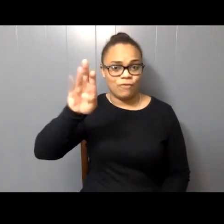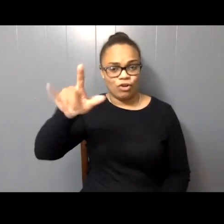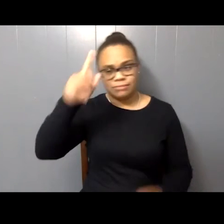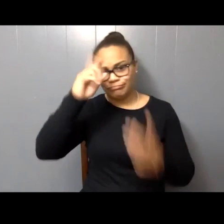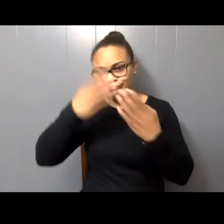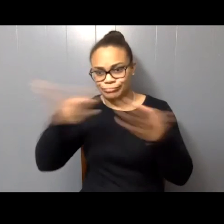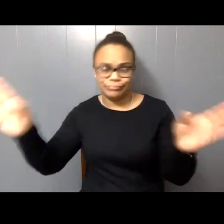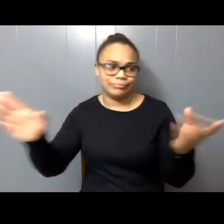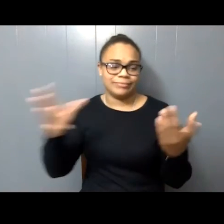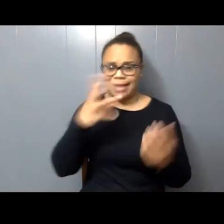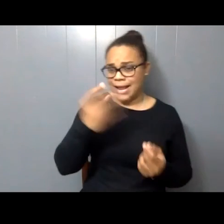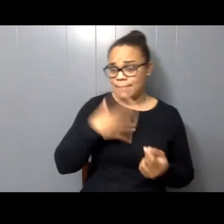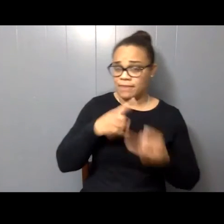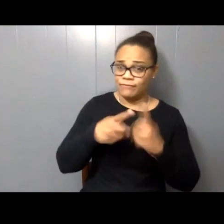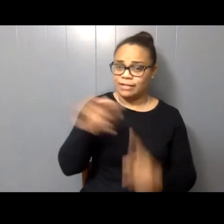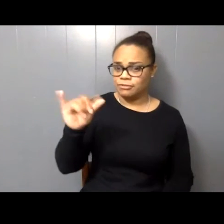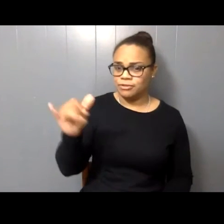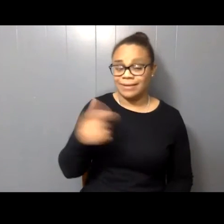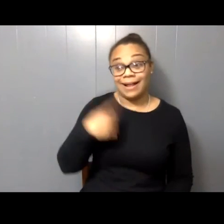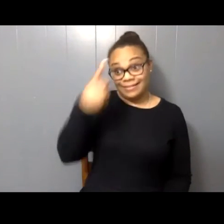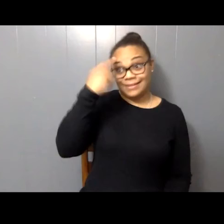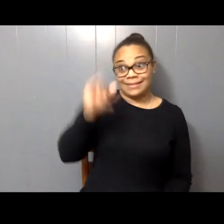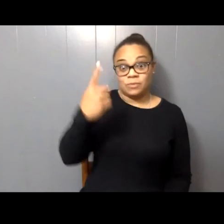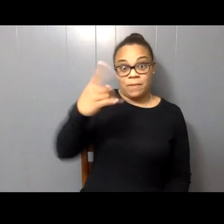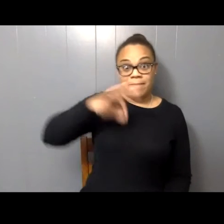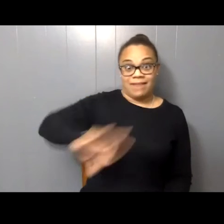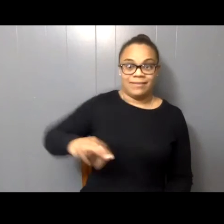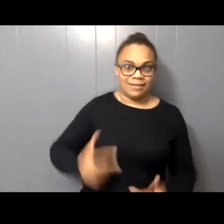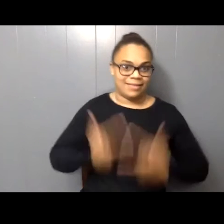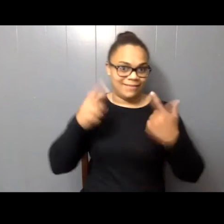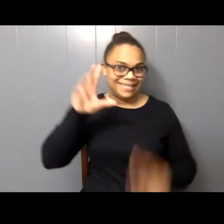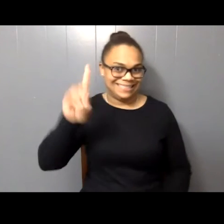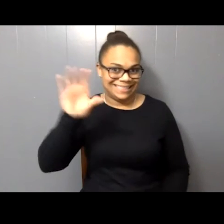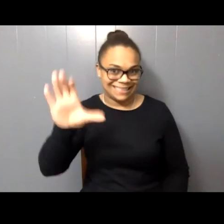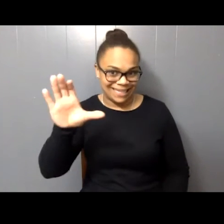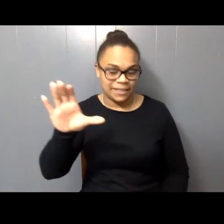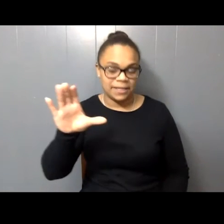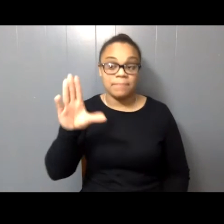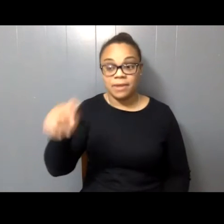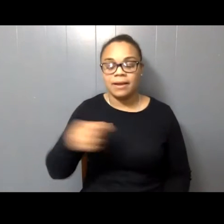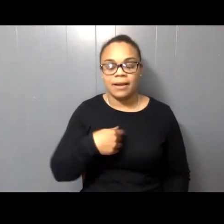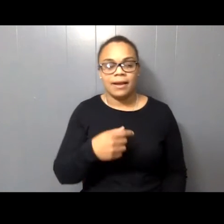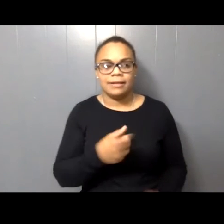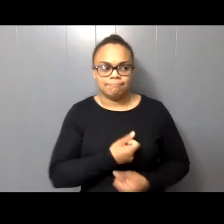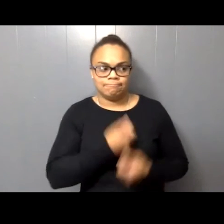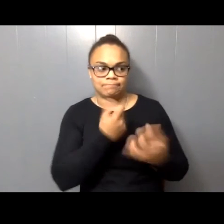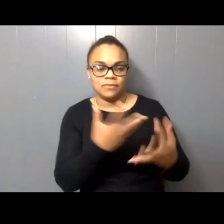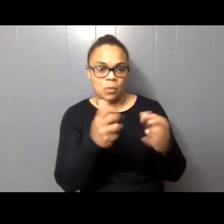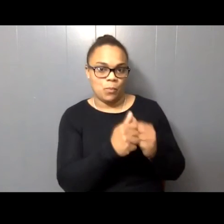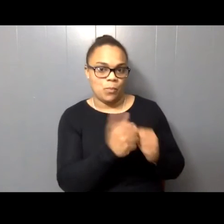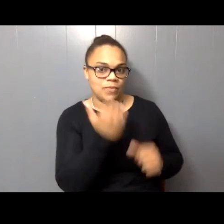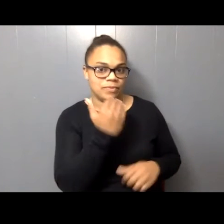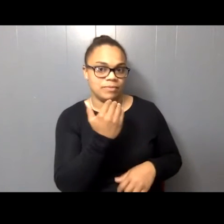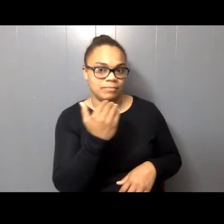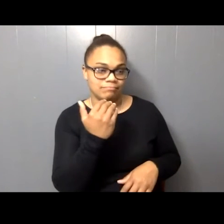that's one of the benefits of living in DC. But I talked to a trusted adult about like what